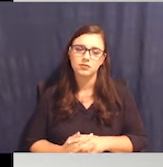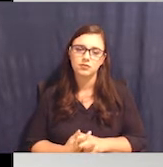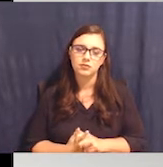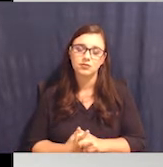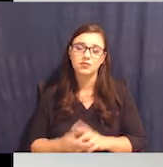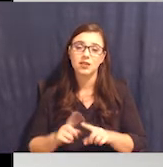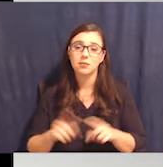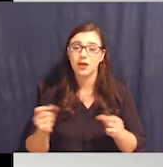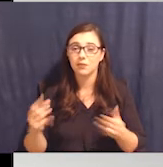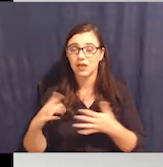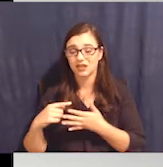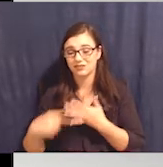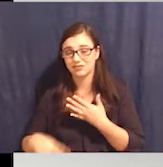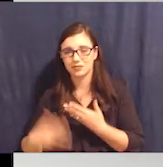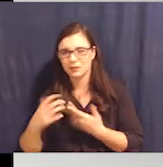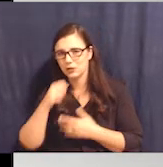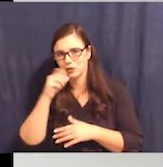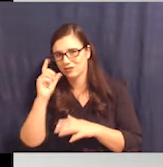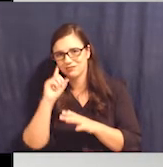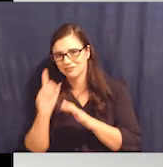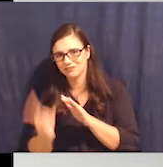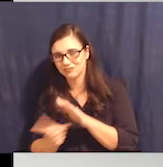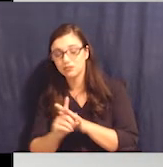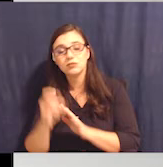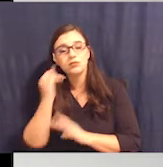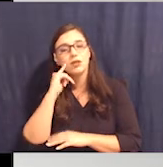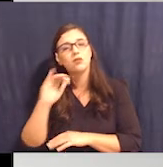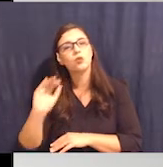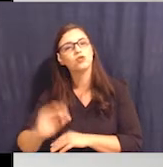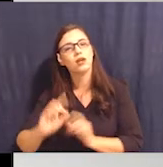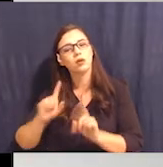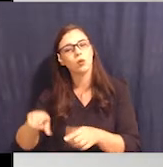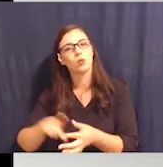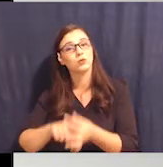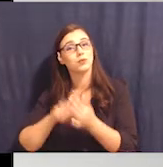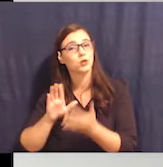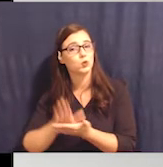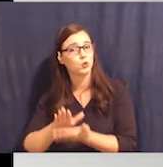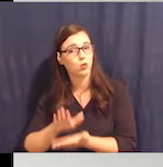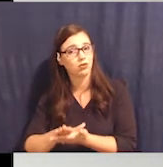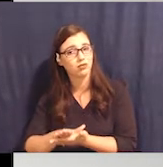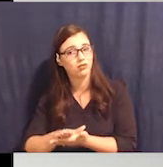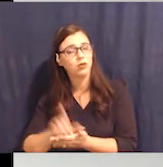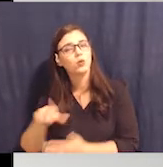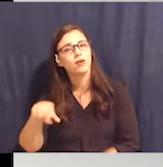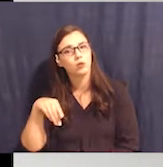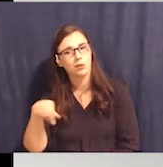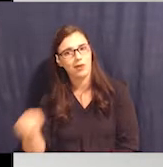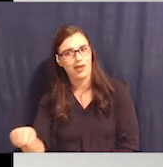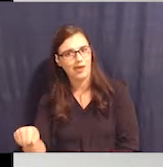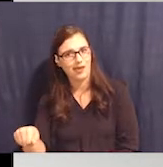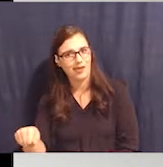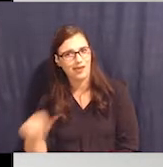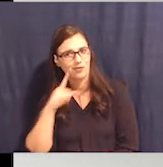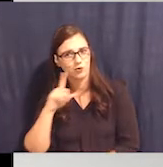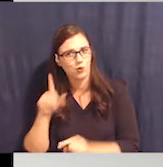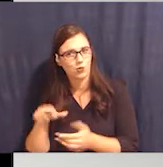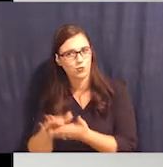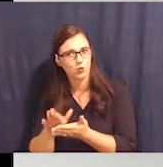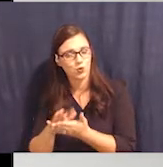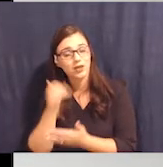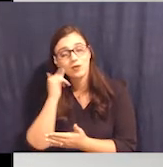But there are many things that you may not have thought of. For example, if your child attends a special school and you have to pay